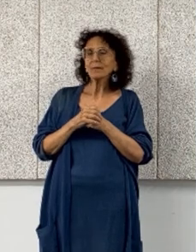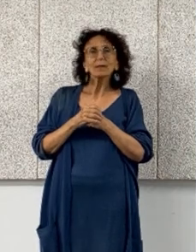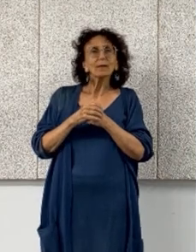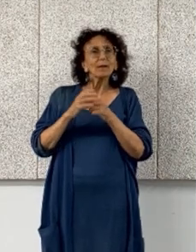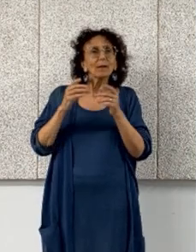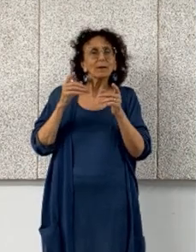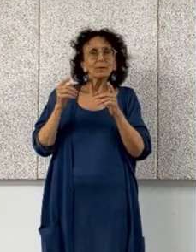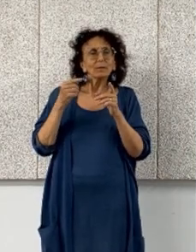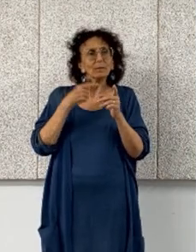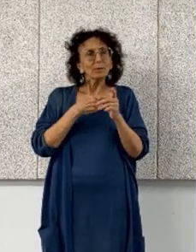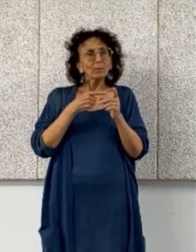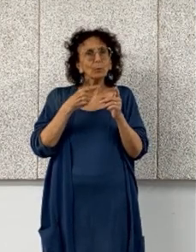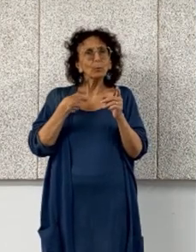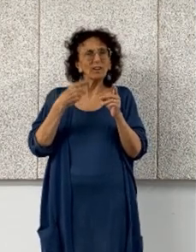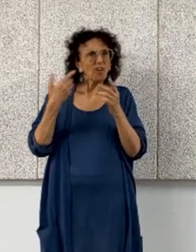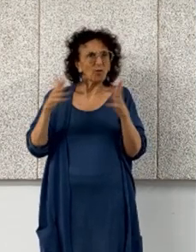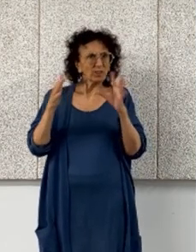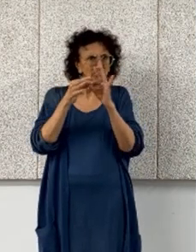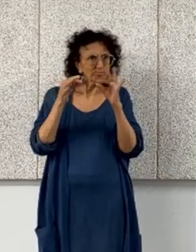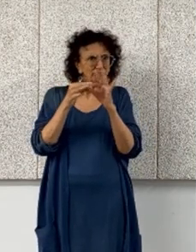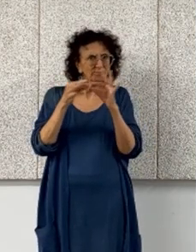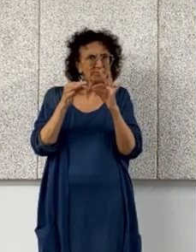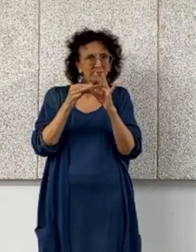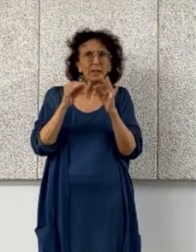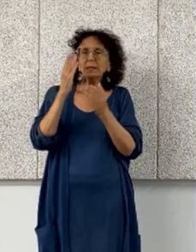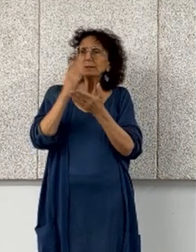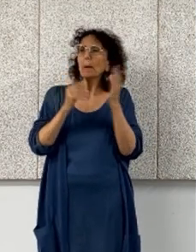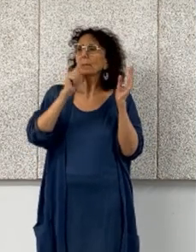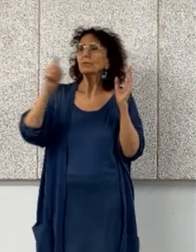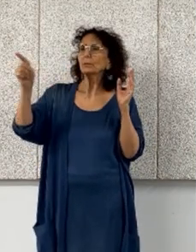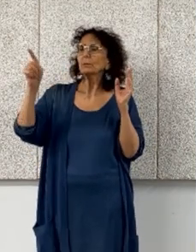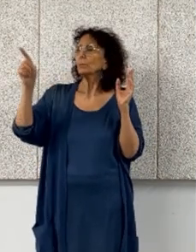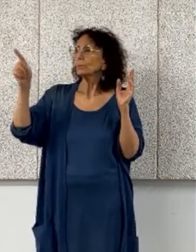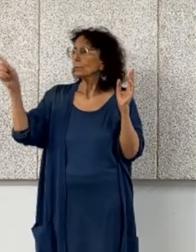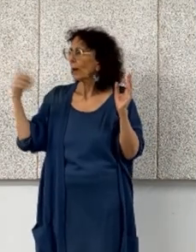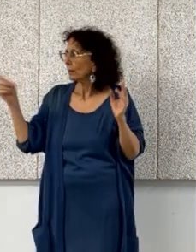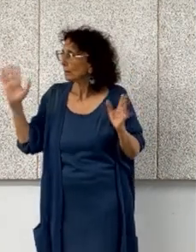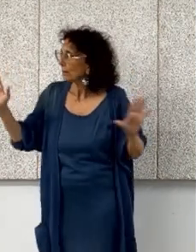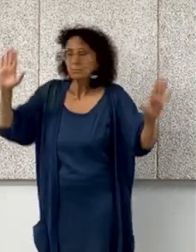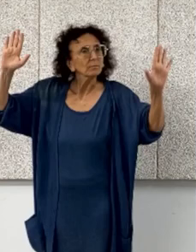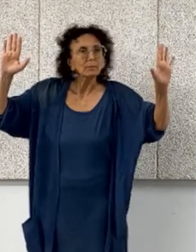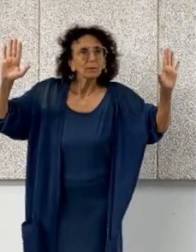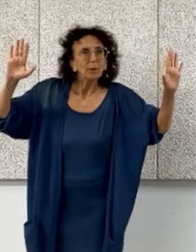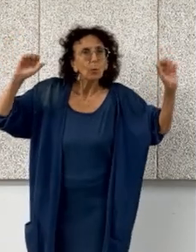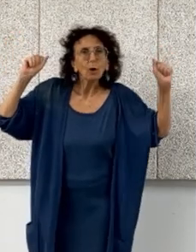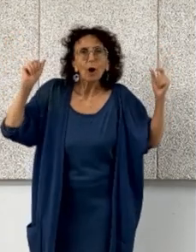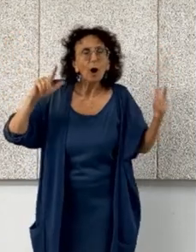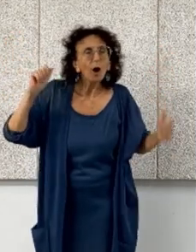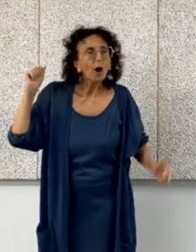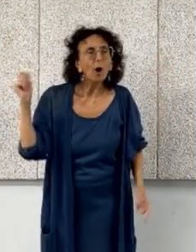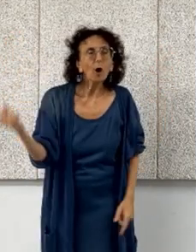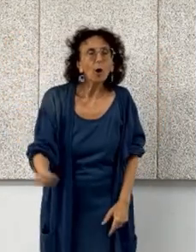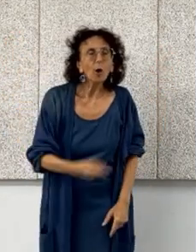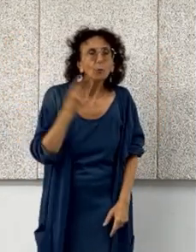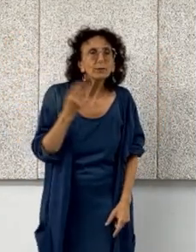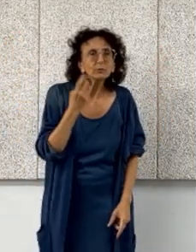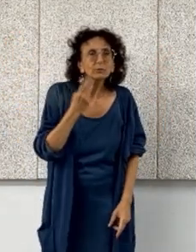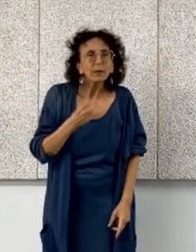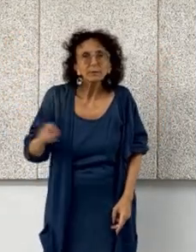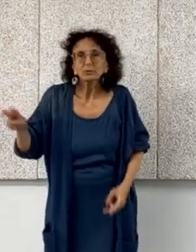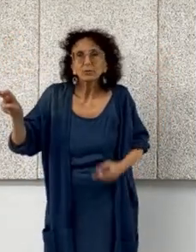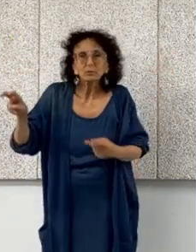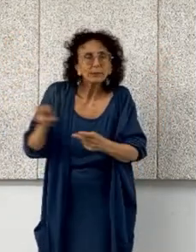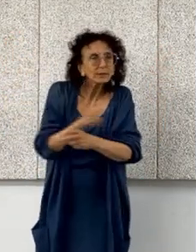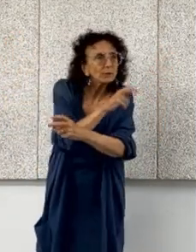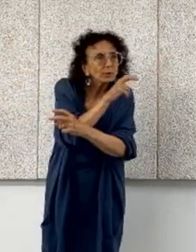As we mentioned at the top, some of you are transitioning. Well, aren't we all always transitioning into and out